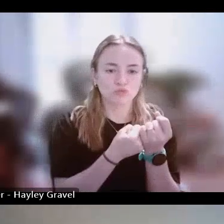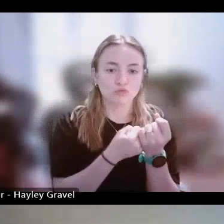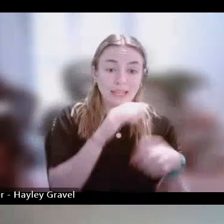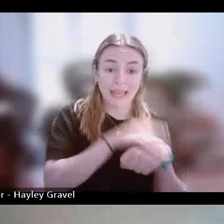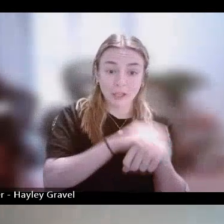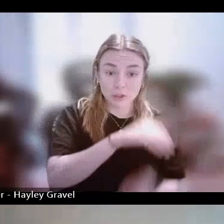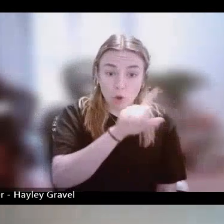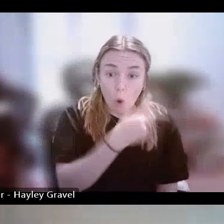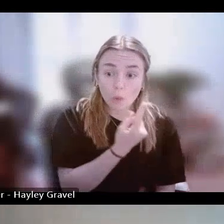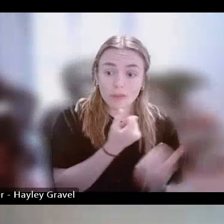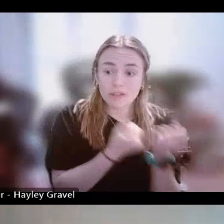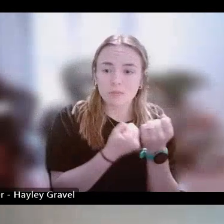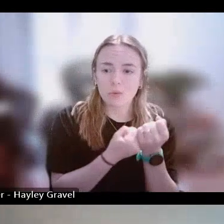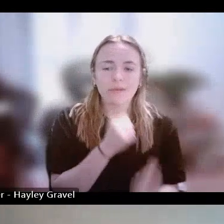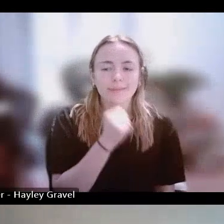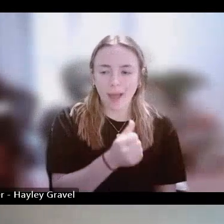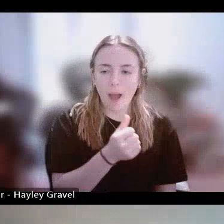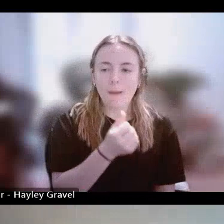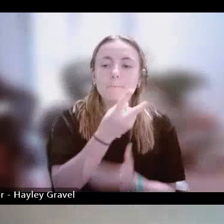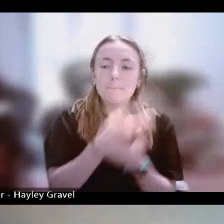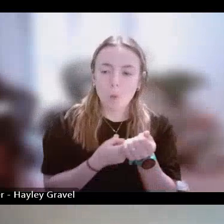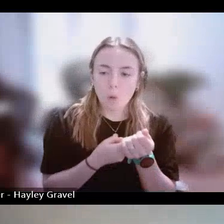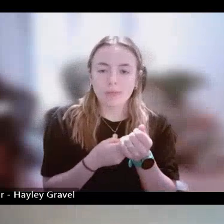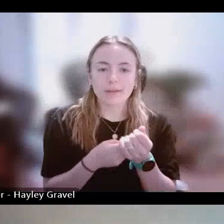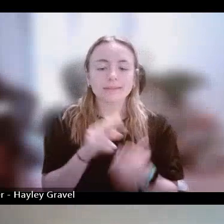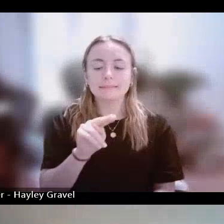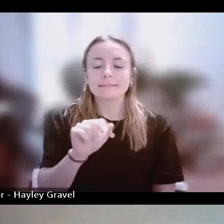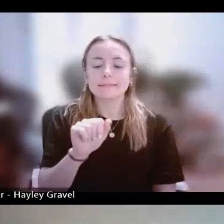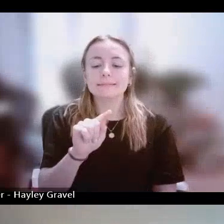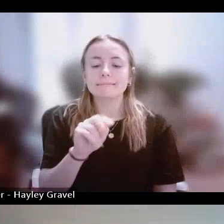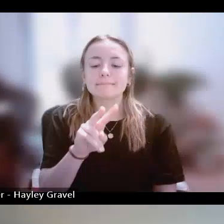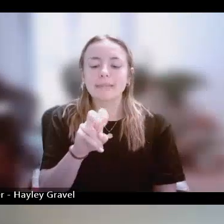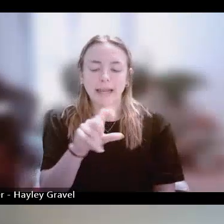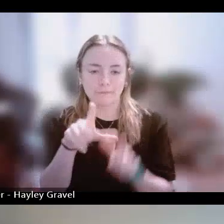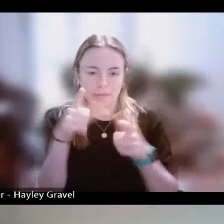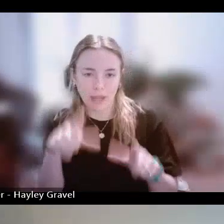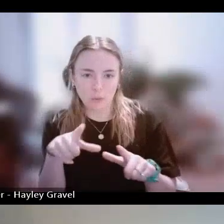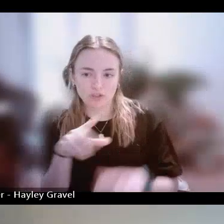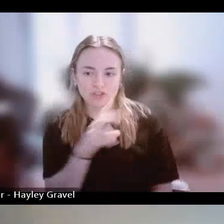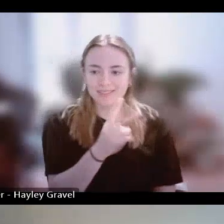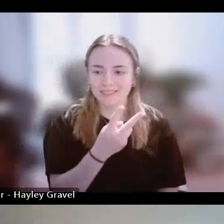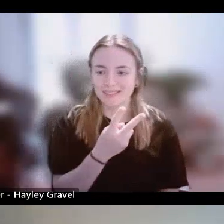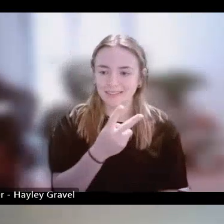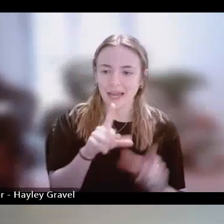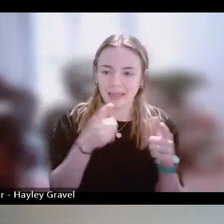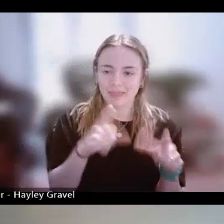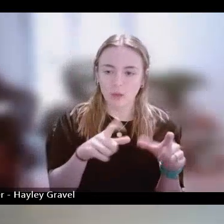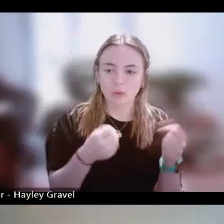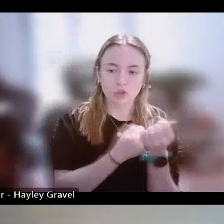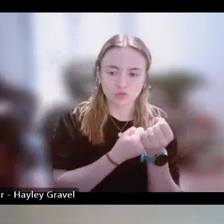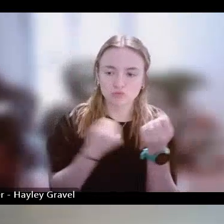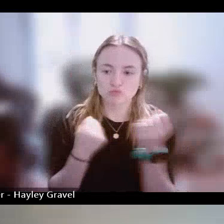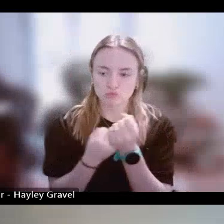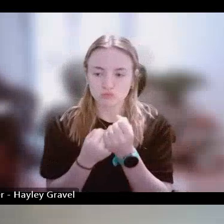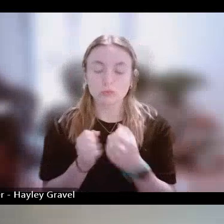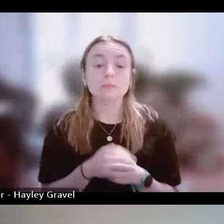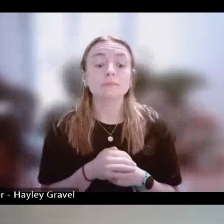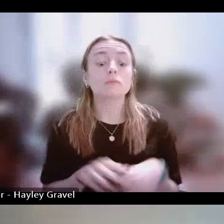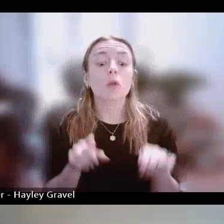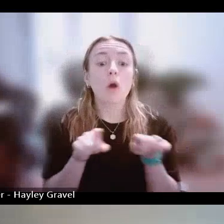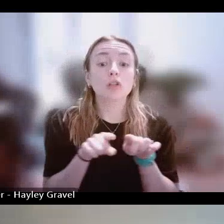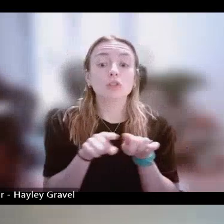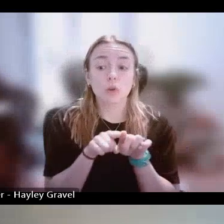me, was side-by-side learning and utilizing their peers to actually help them, and allowing